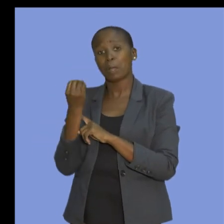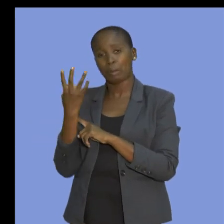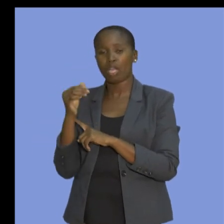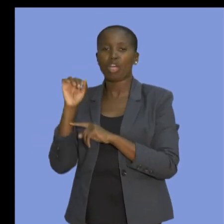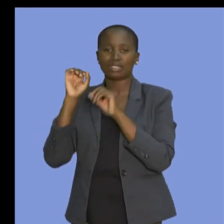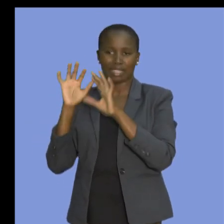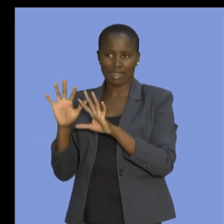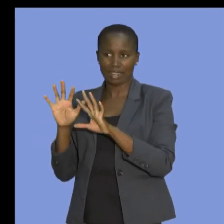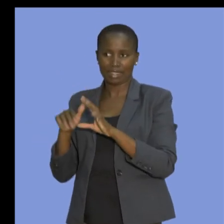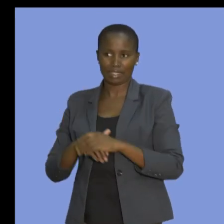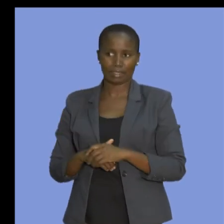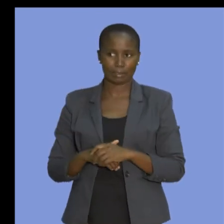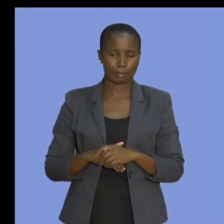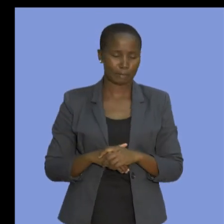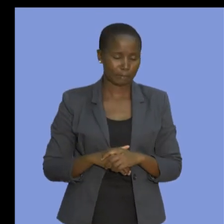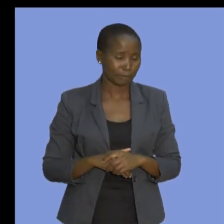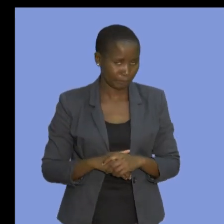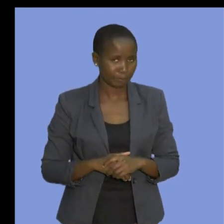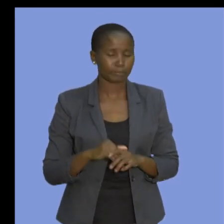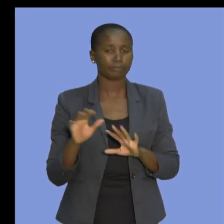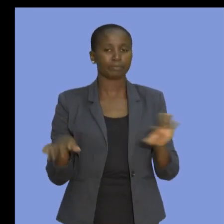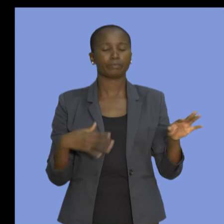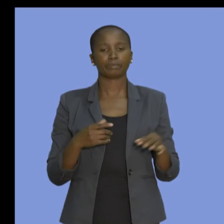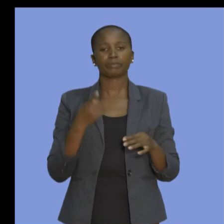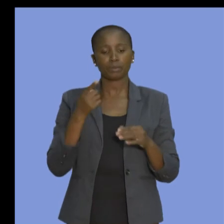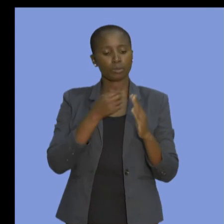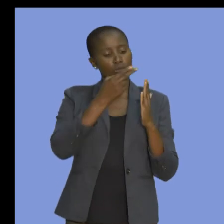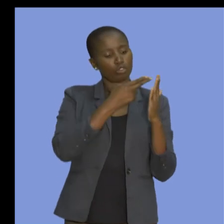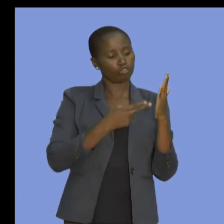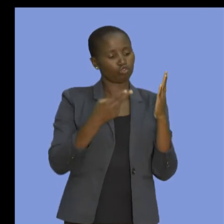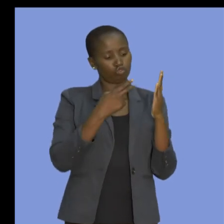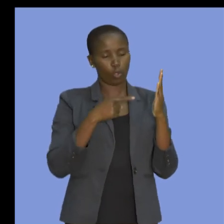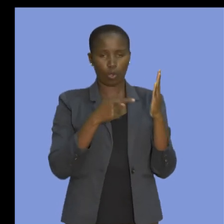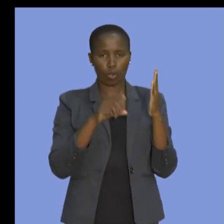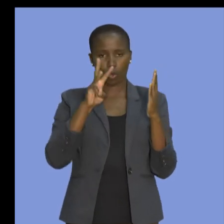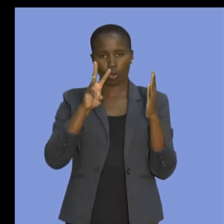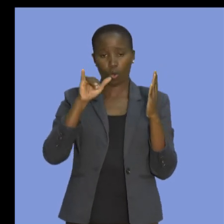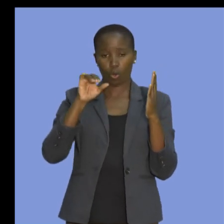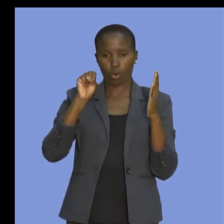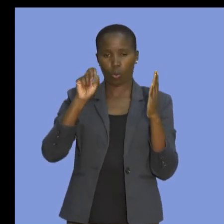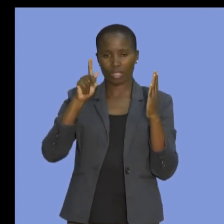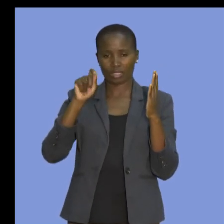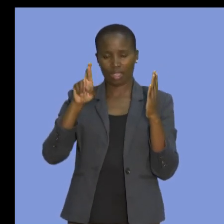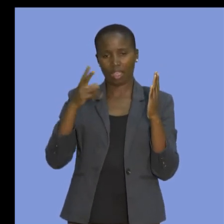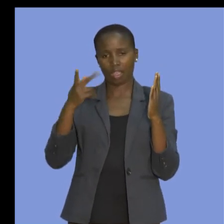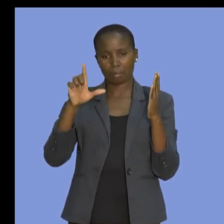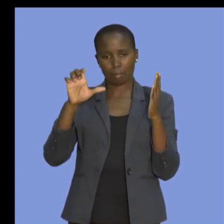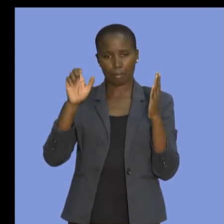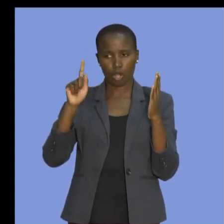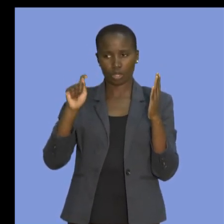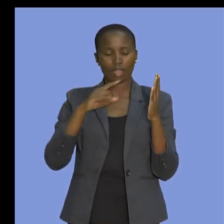quartile. Then we draw the whisker plot, which is our Q1,